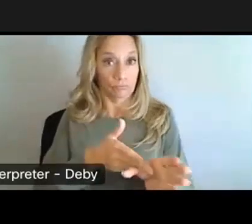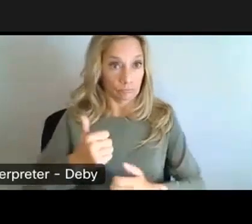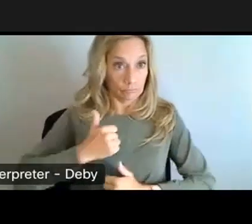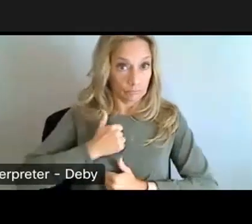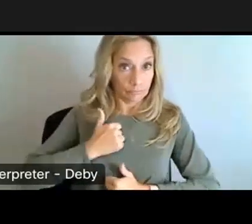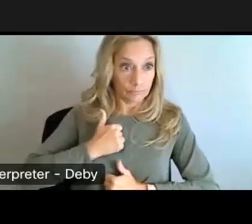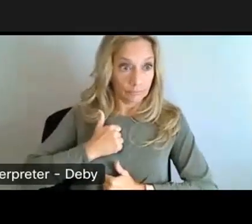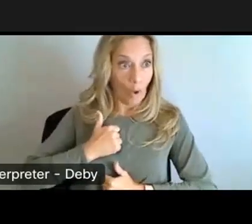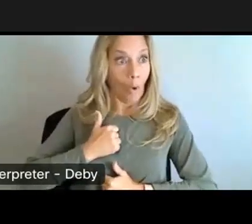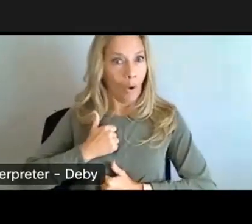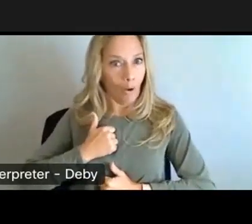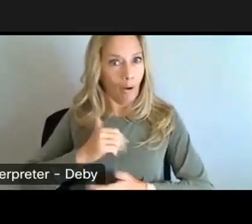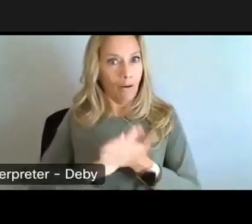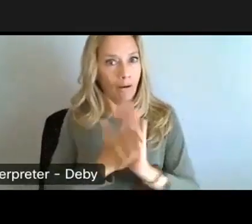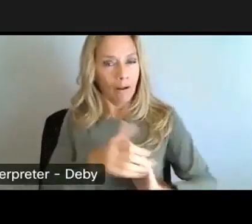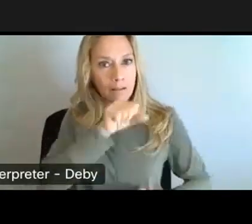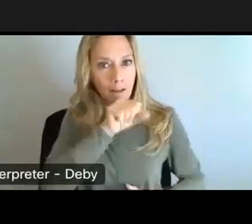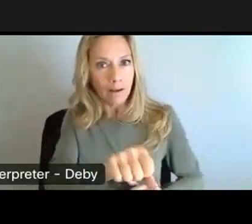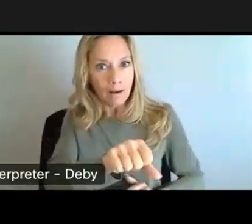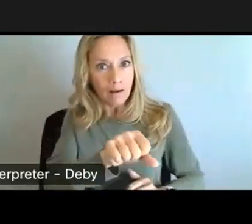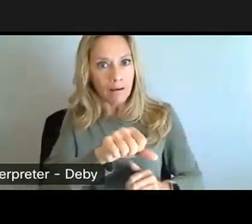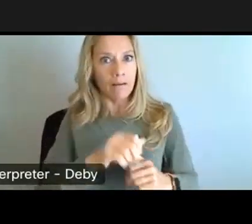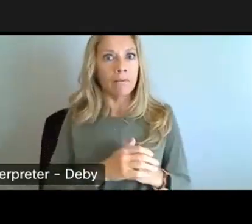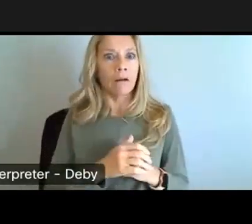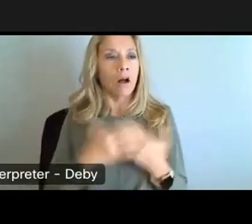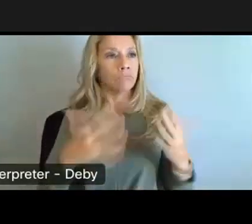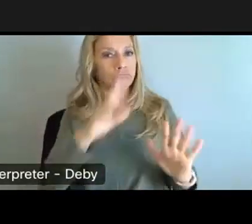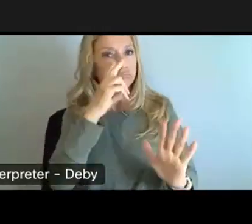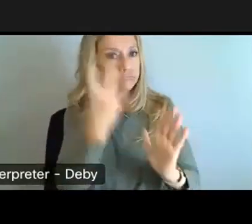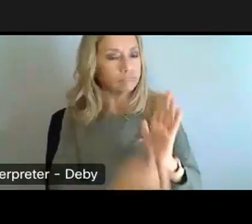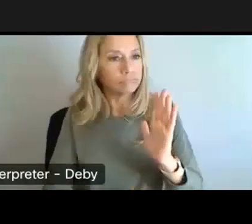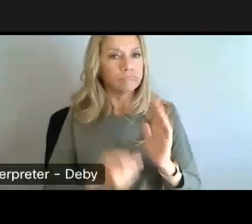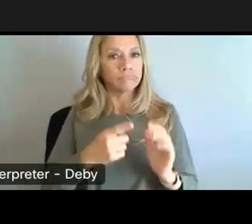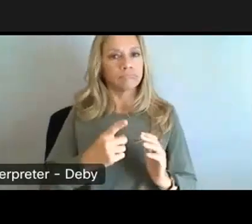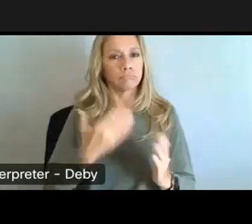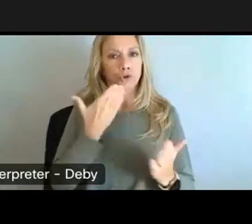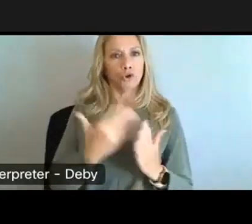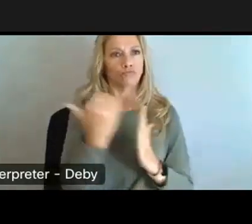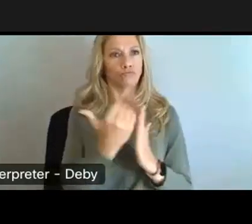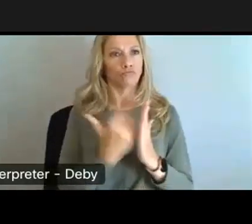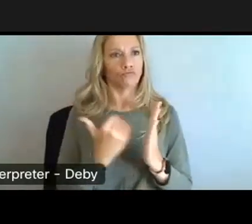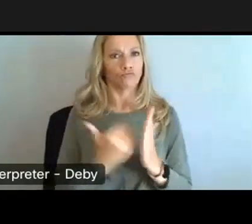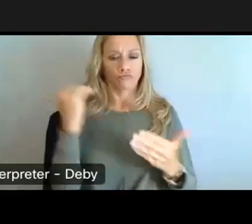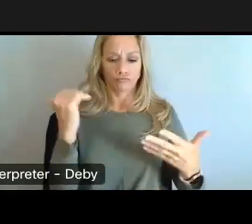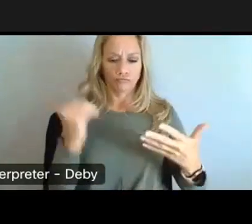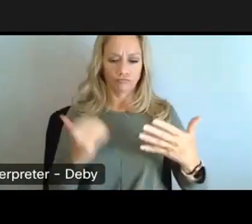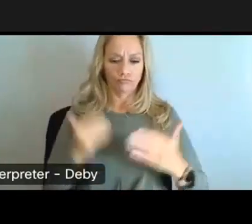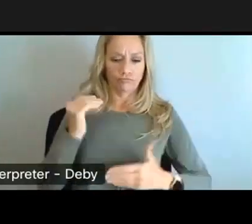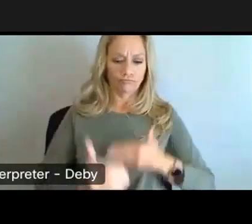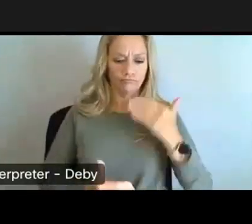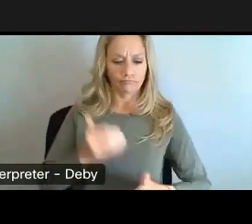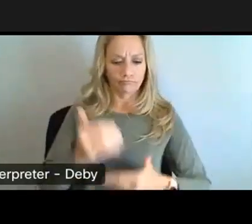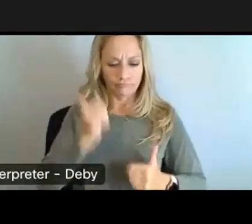much I would actually love it. I fell in love with the routine, the discipline, and of course the